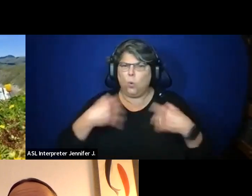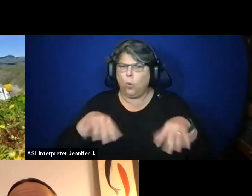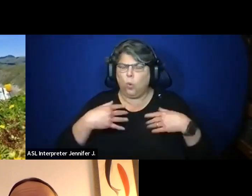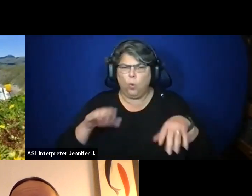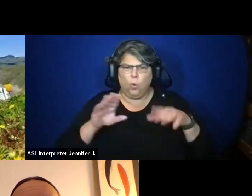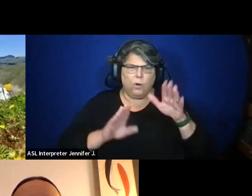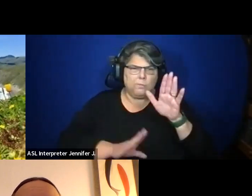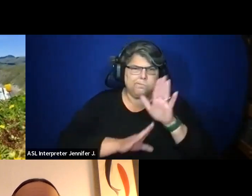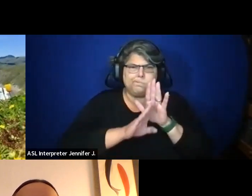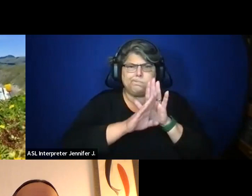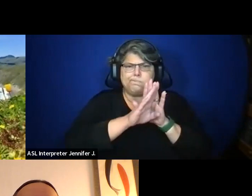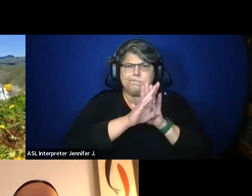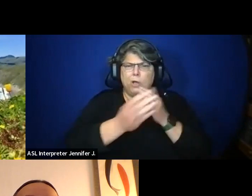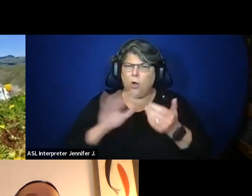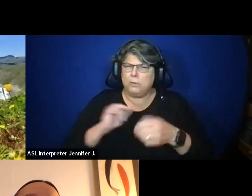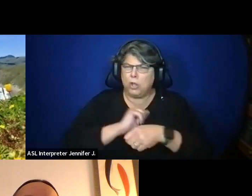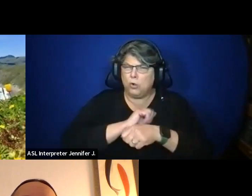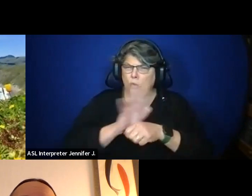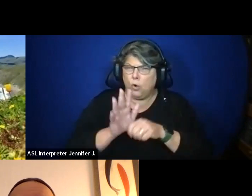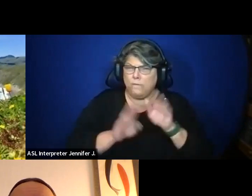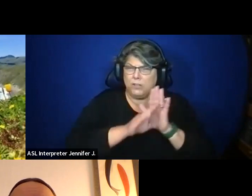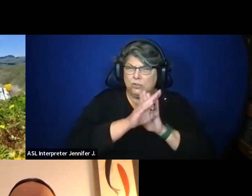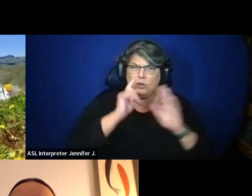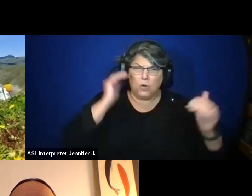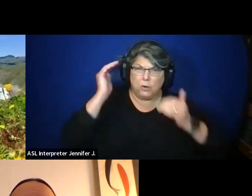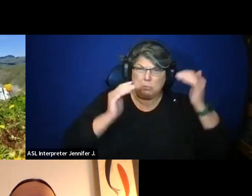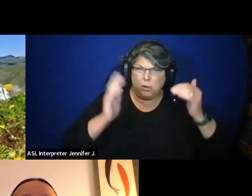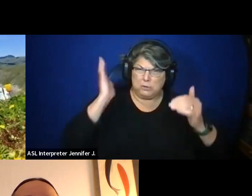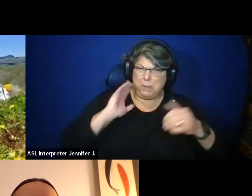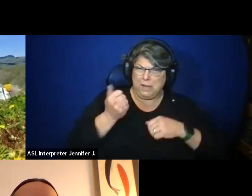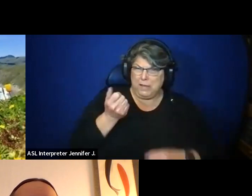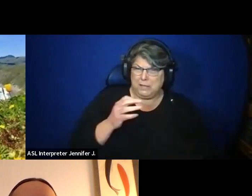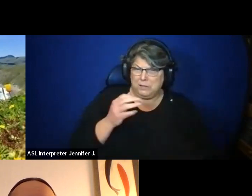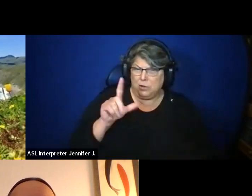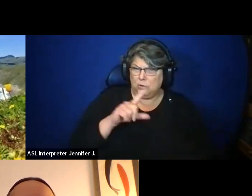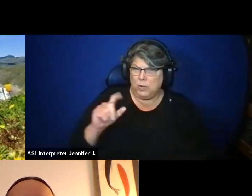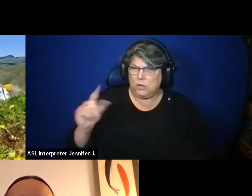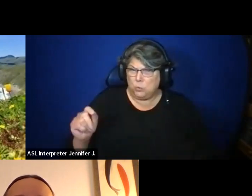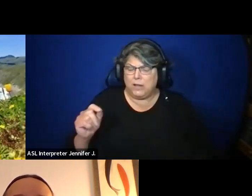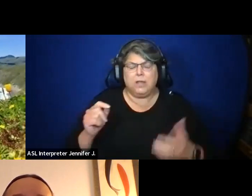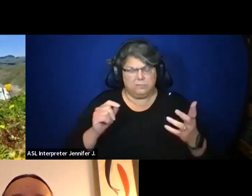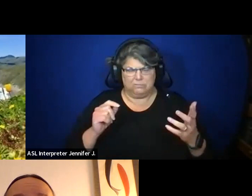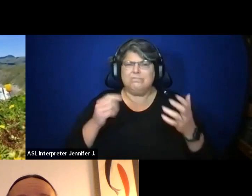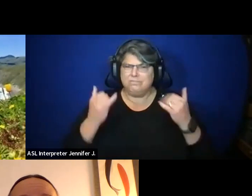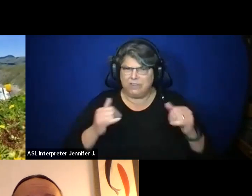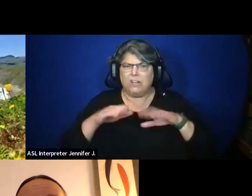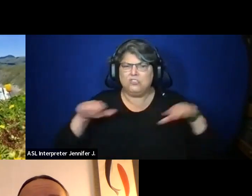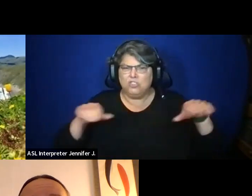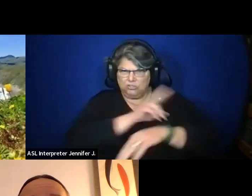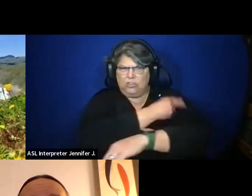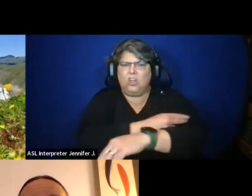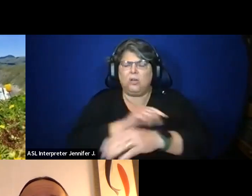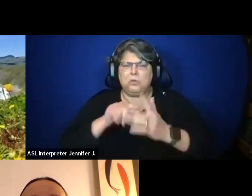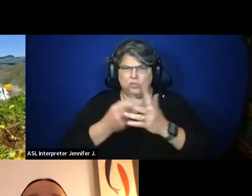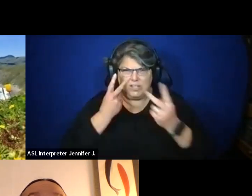kind of like the COVID surge that we had for adults in 2020. This is what pediatric hospitalists are experiencing across the country